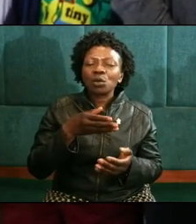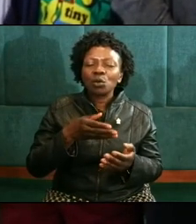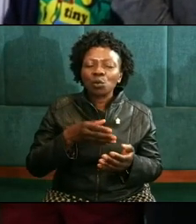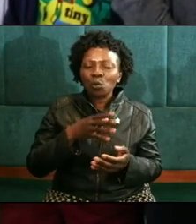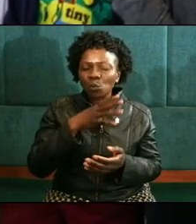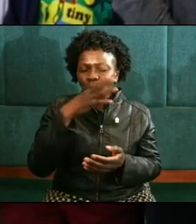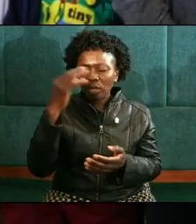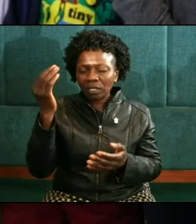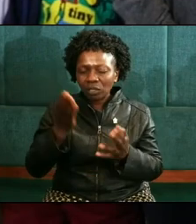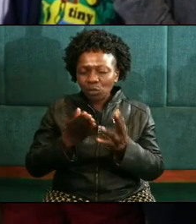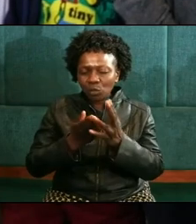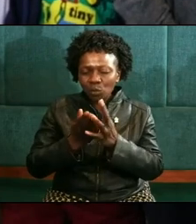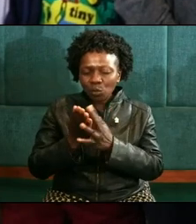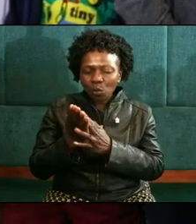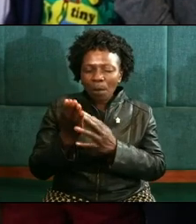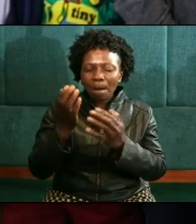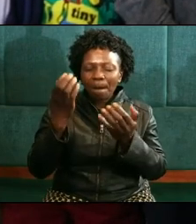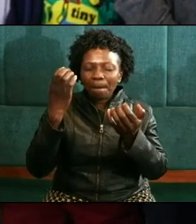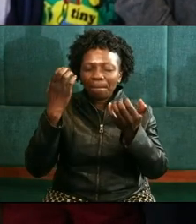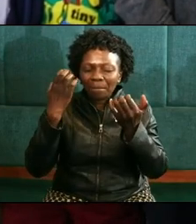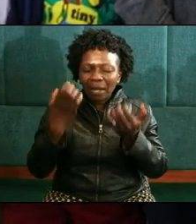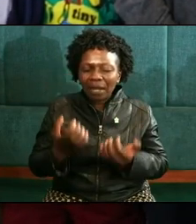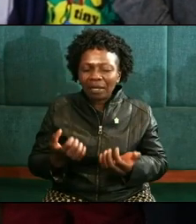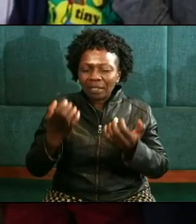thick and thin.